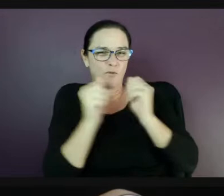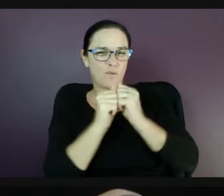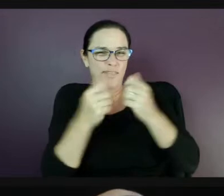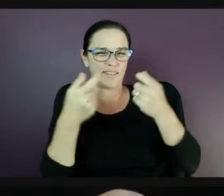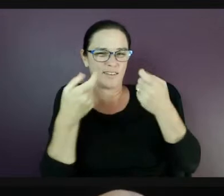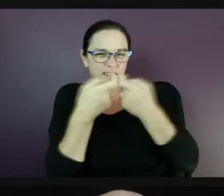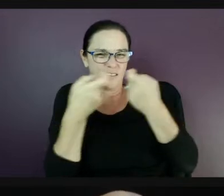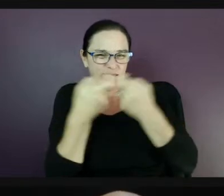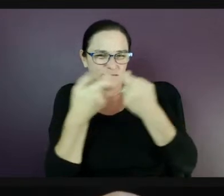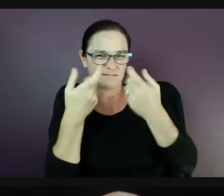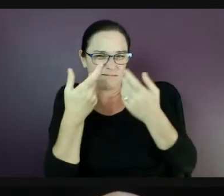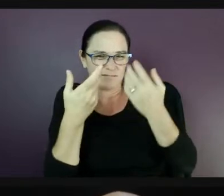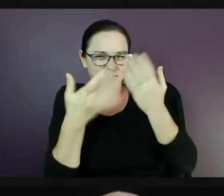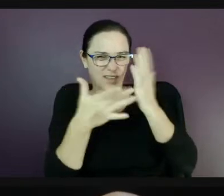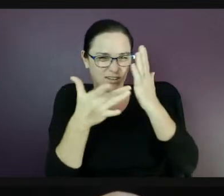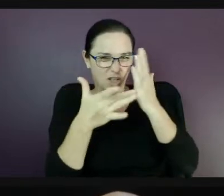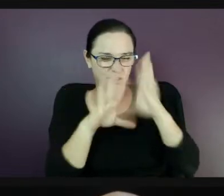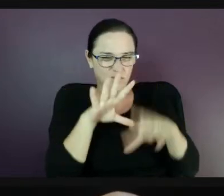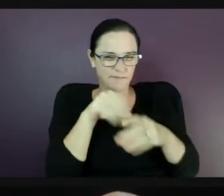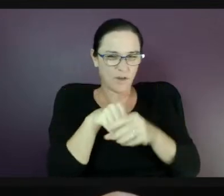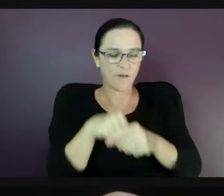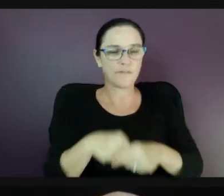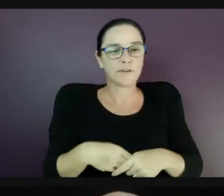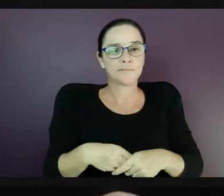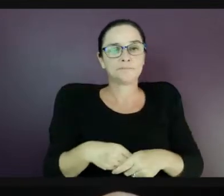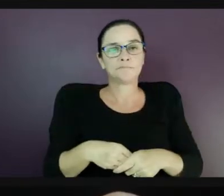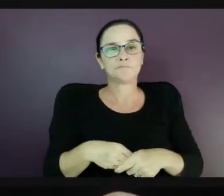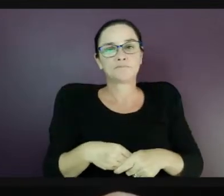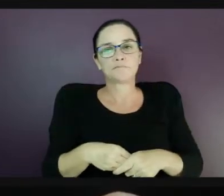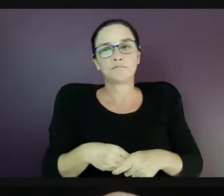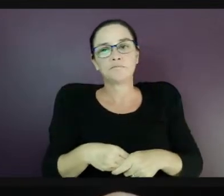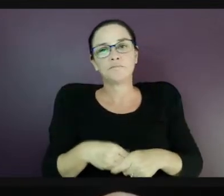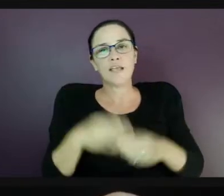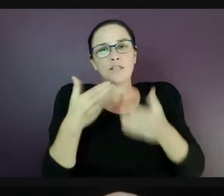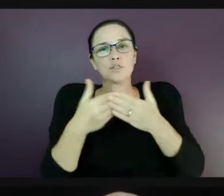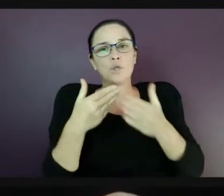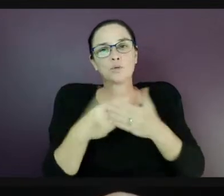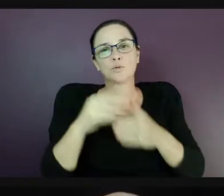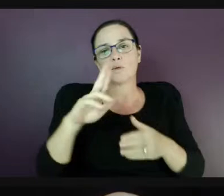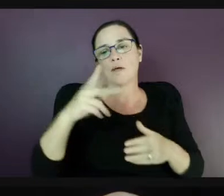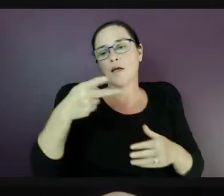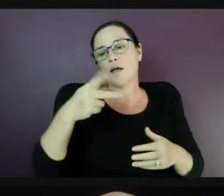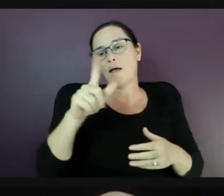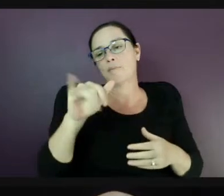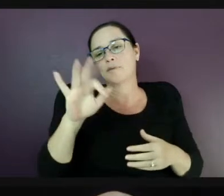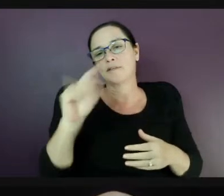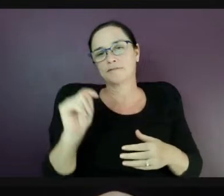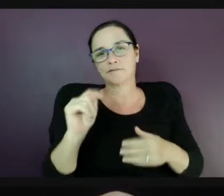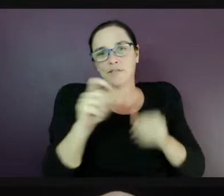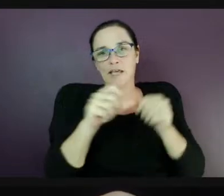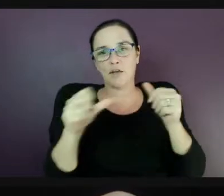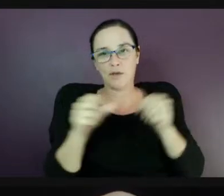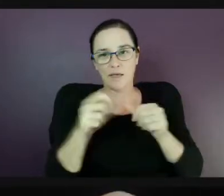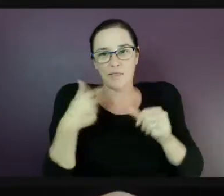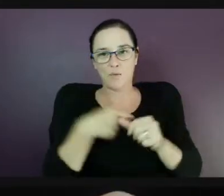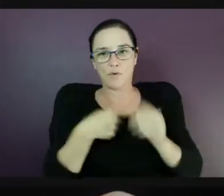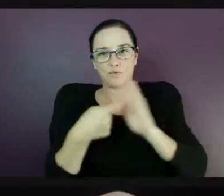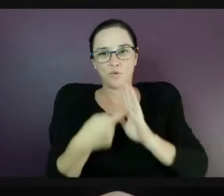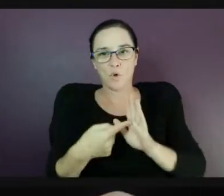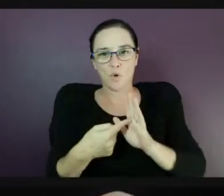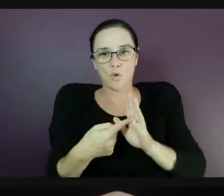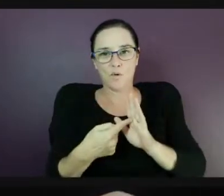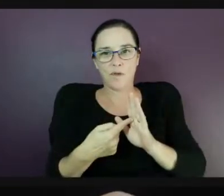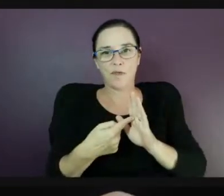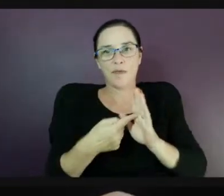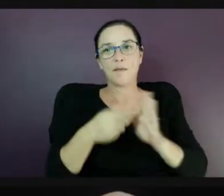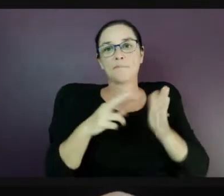yeah, the fact that it's so close to that uplift area here that we show does mean it's going to tilt a lot,